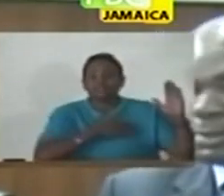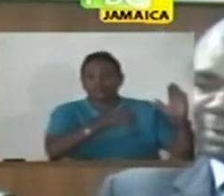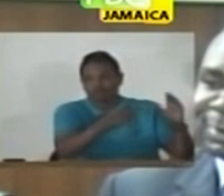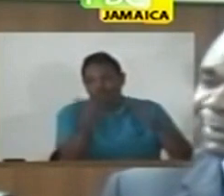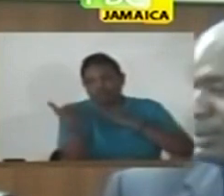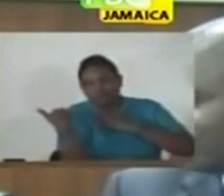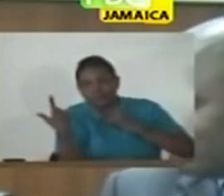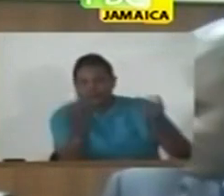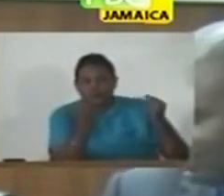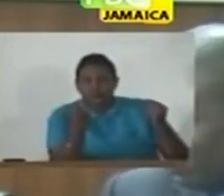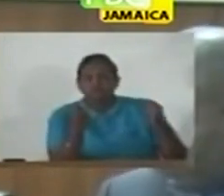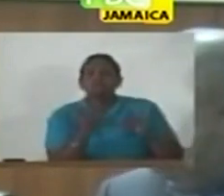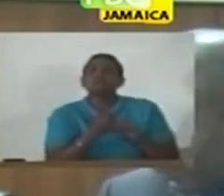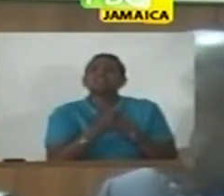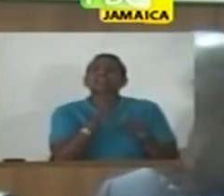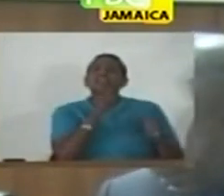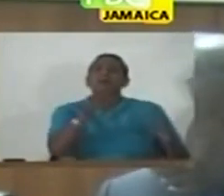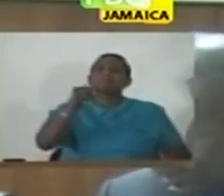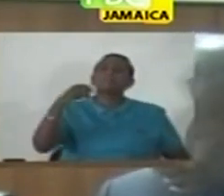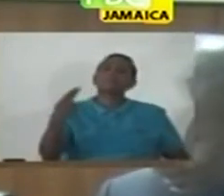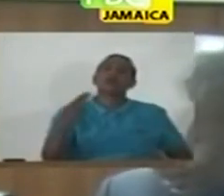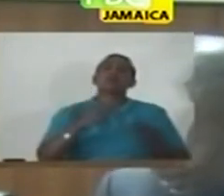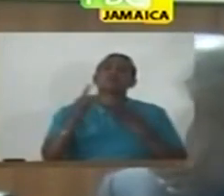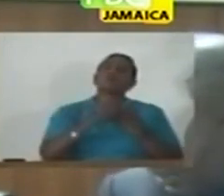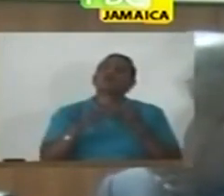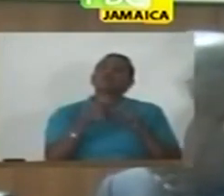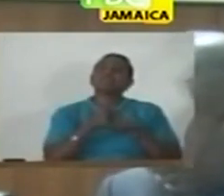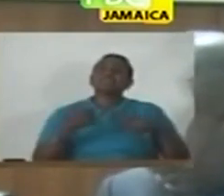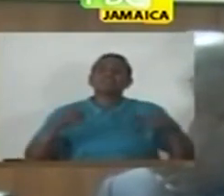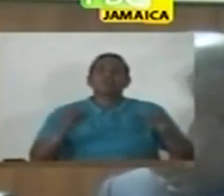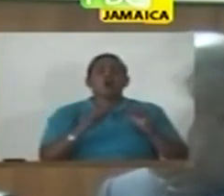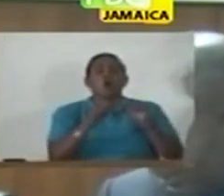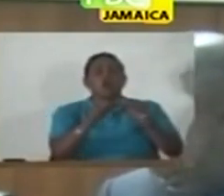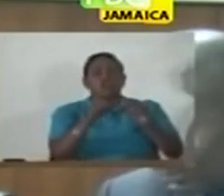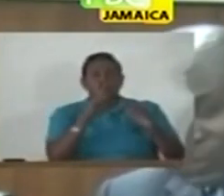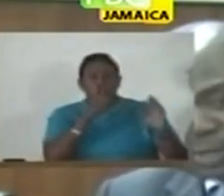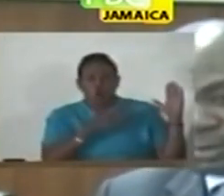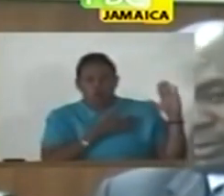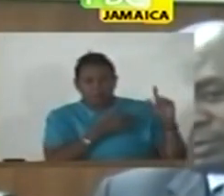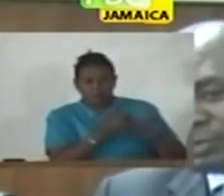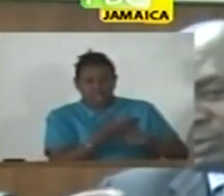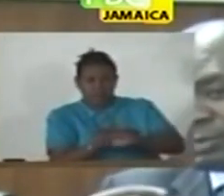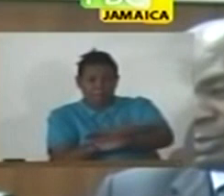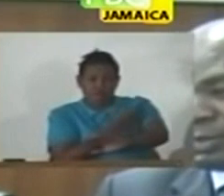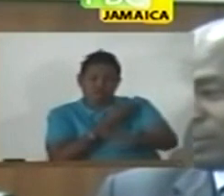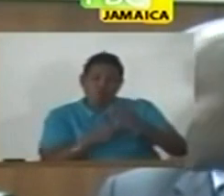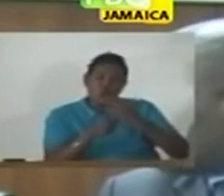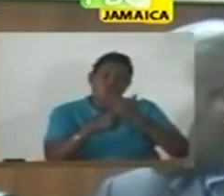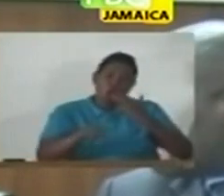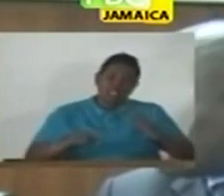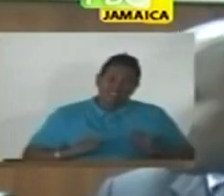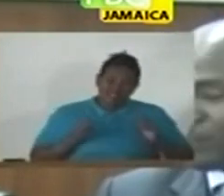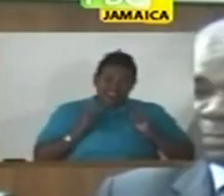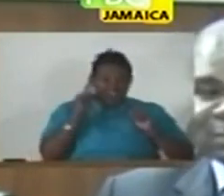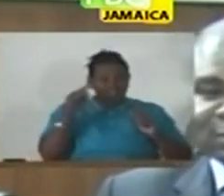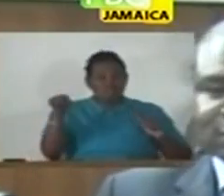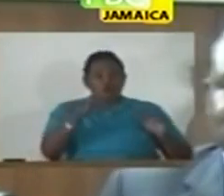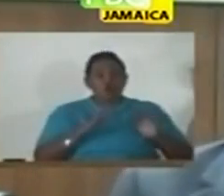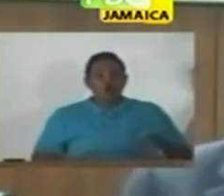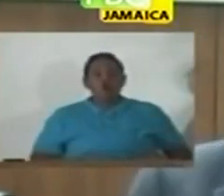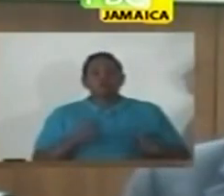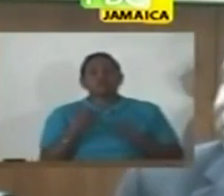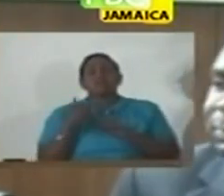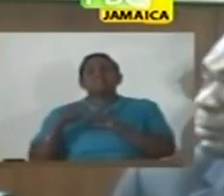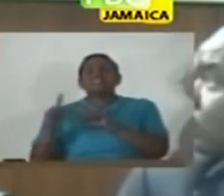hands. The PATH program, in its continued commitment to improving the quality of life for our clients, hosted